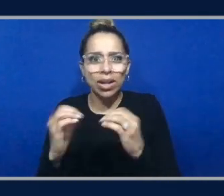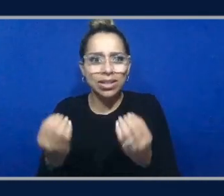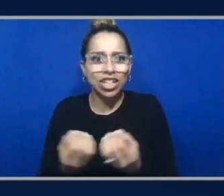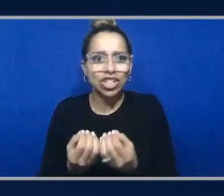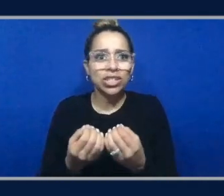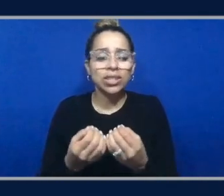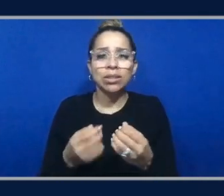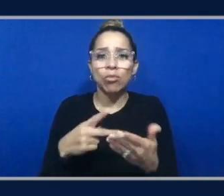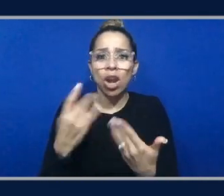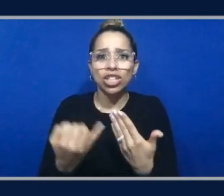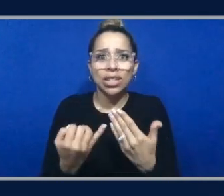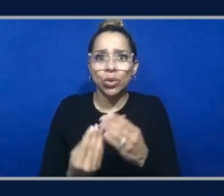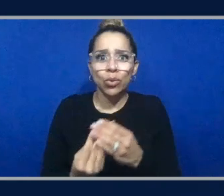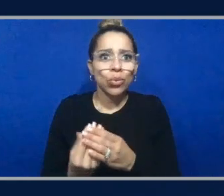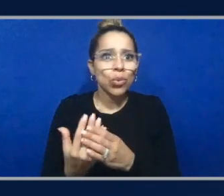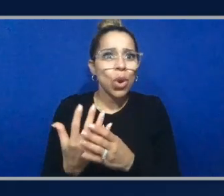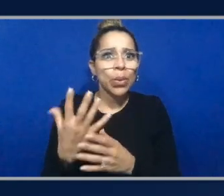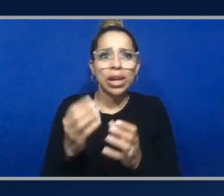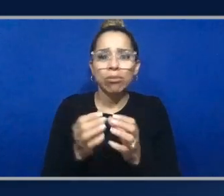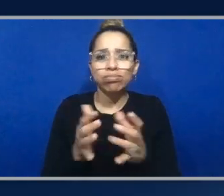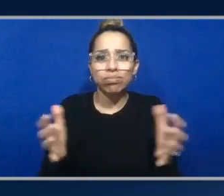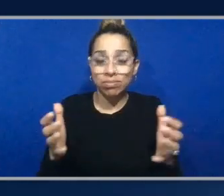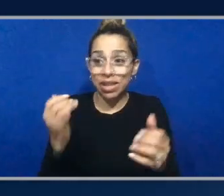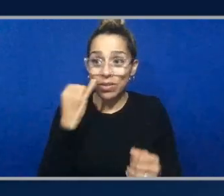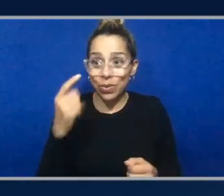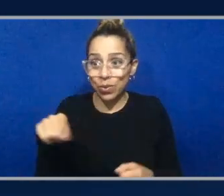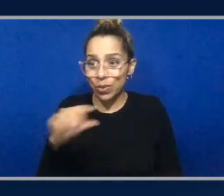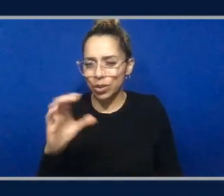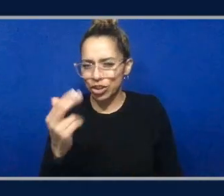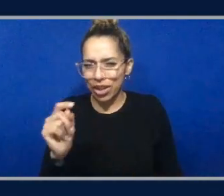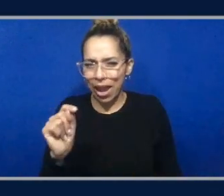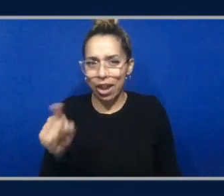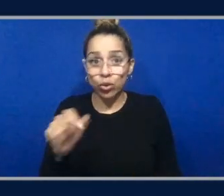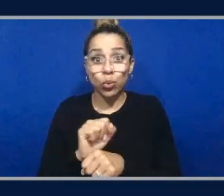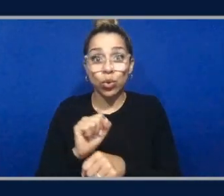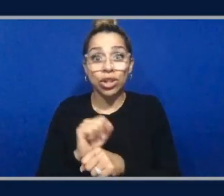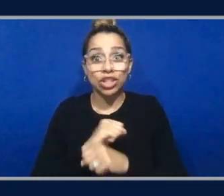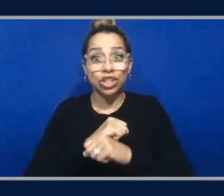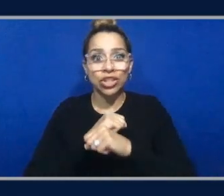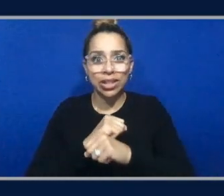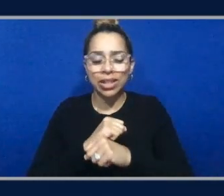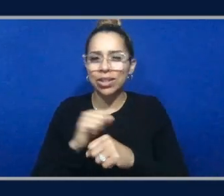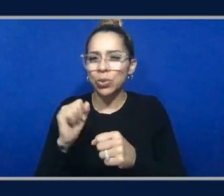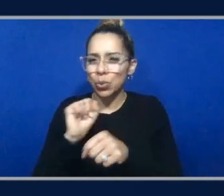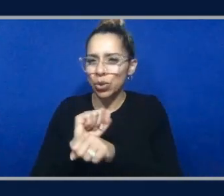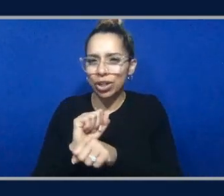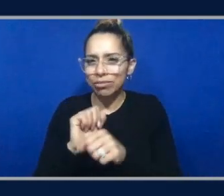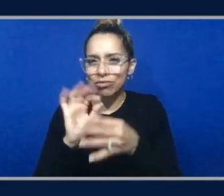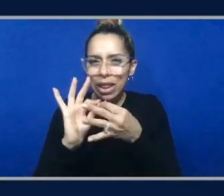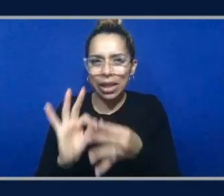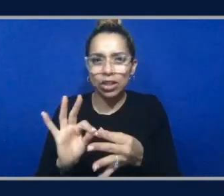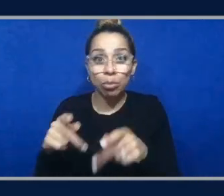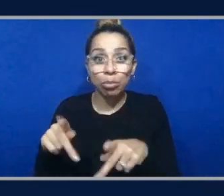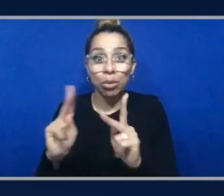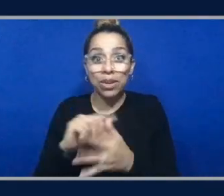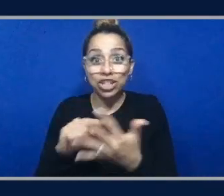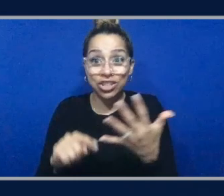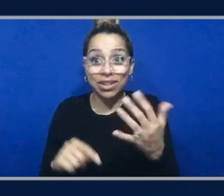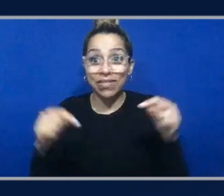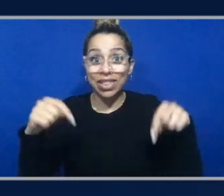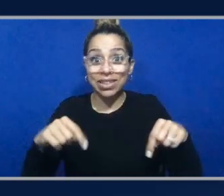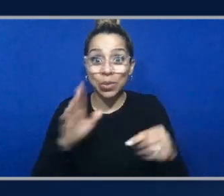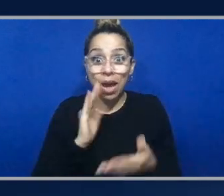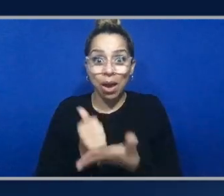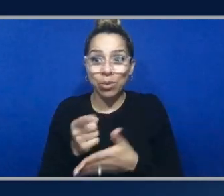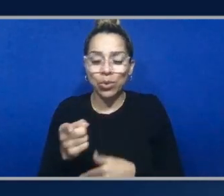chat, if anyone here works in security and, you know, has worked with permissions and thinks a simplification like this might help you, let us know in the chat. Todd, I don't know, what